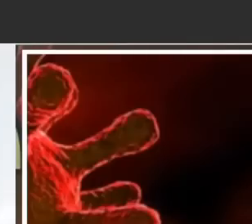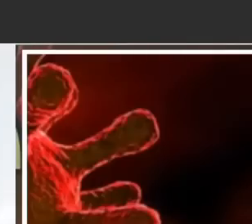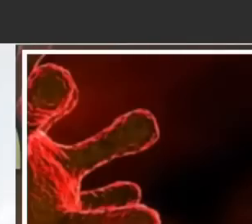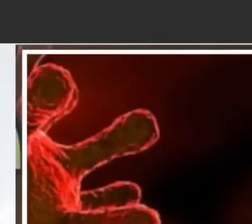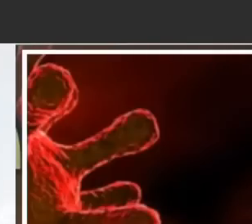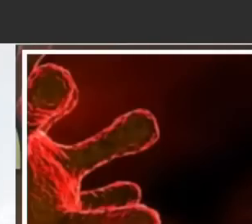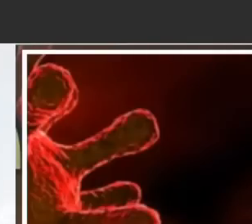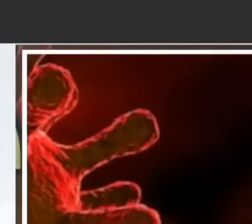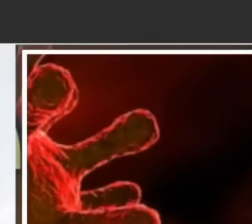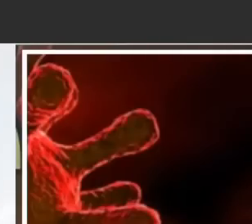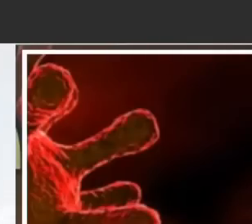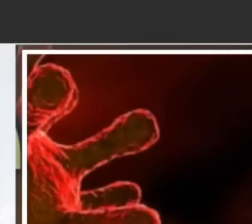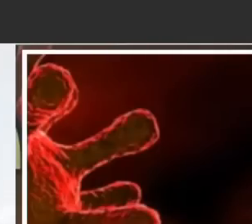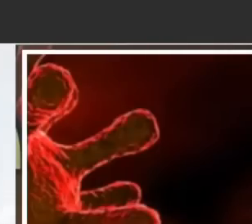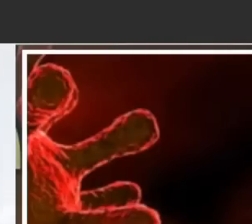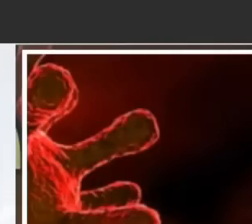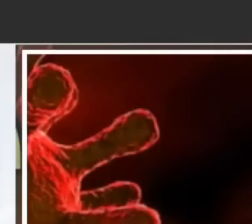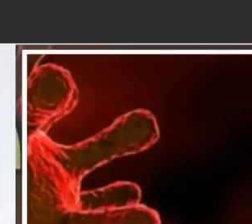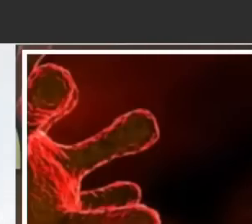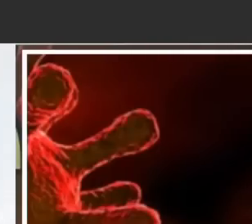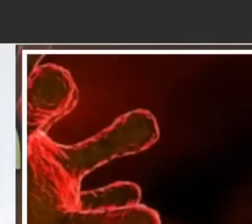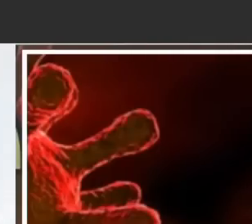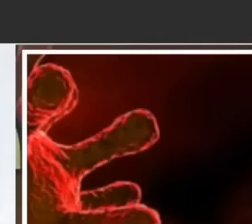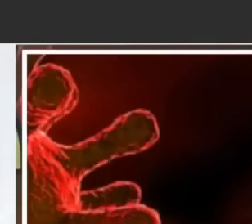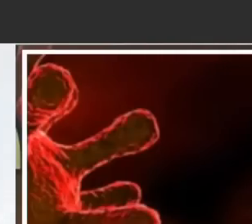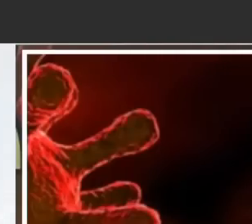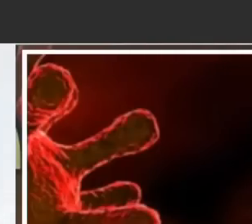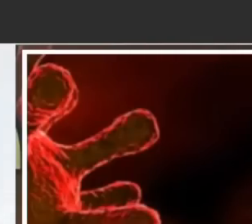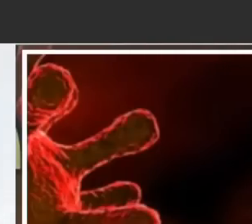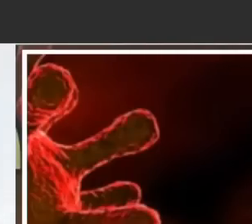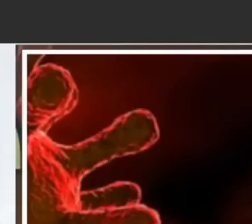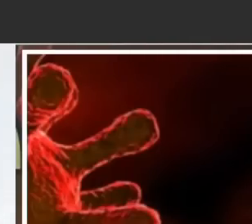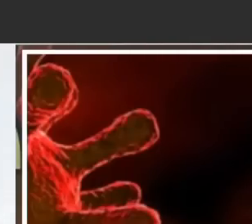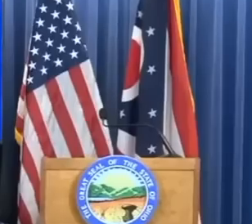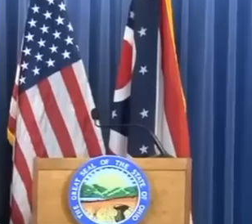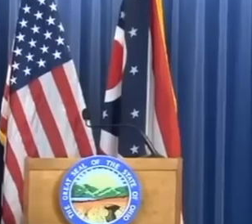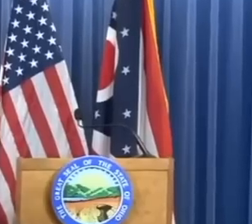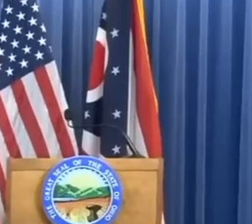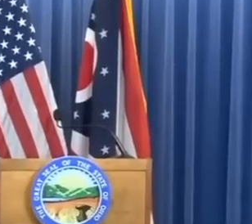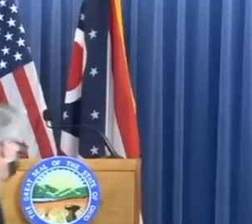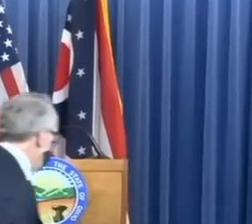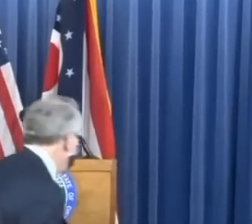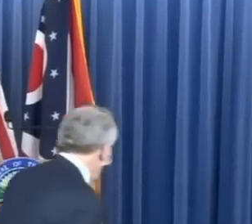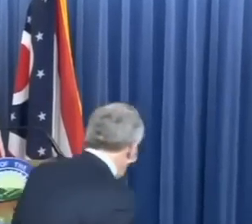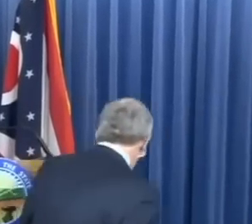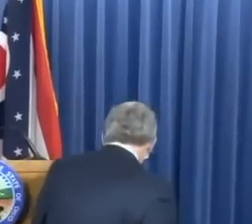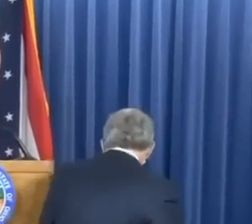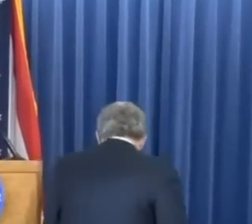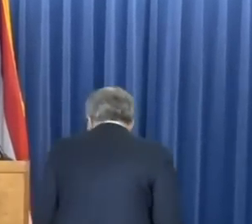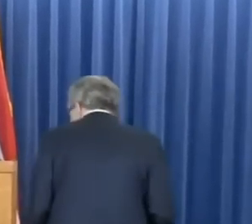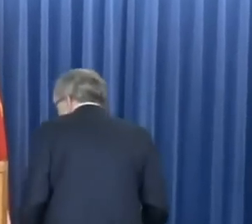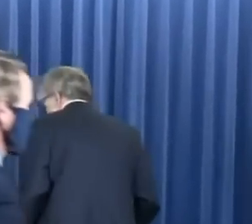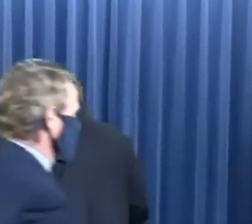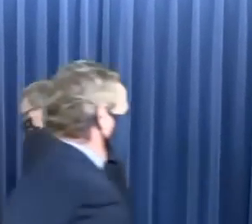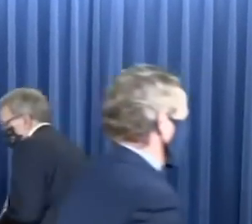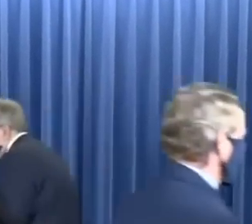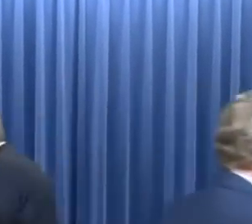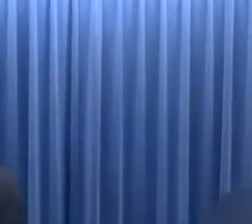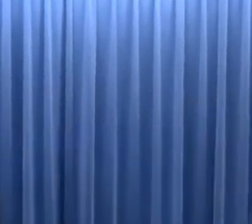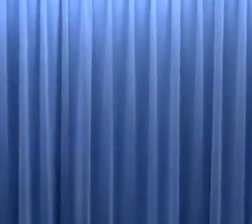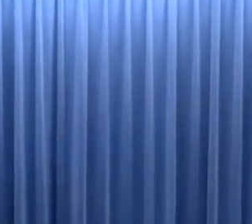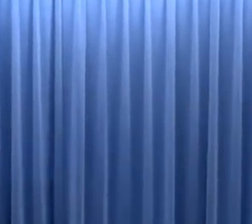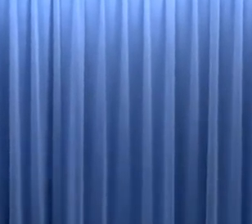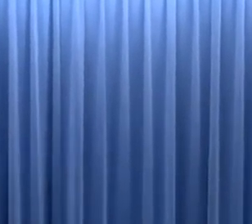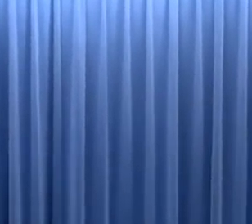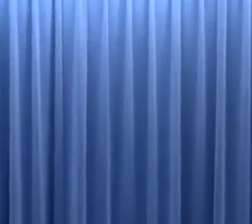including sporting events, and concerts. So again, we are waiting for Governor Mike DeWine to